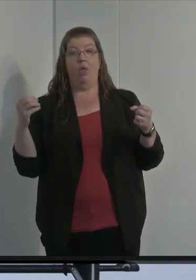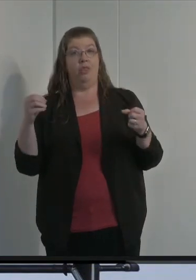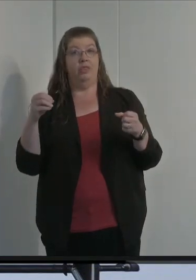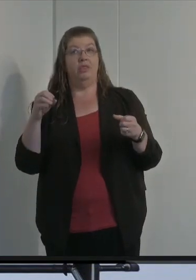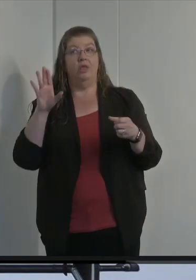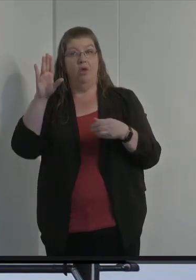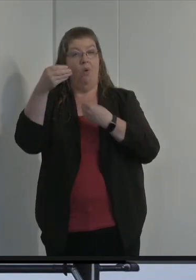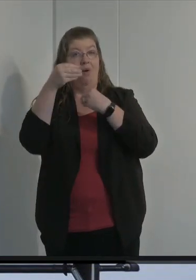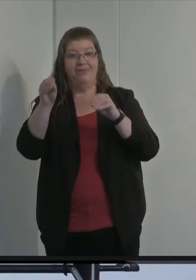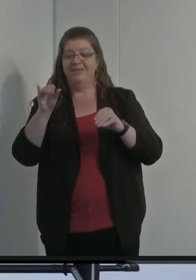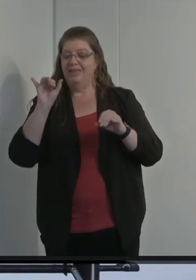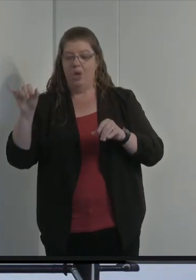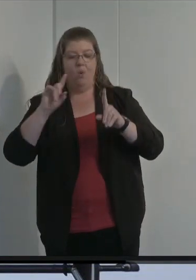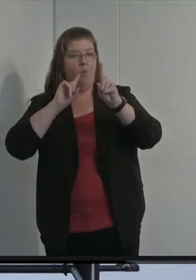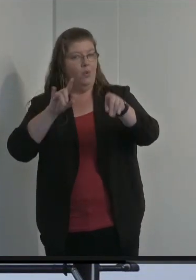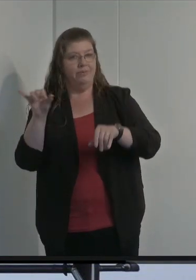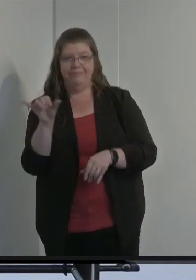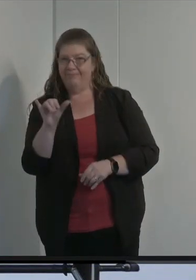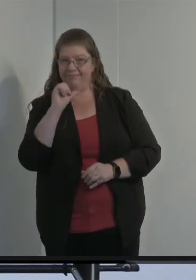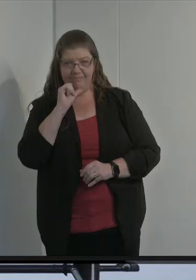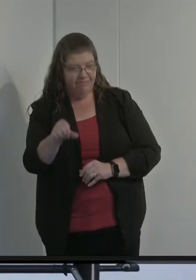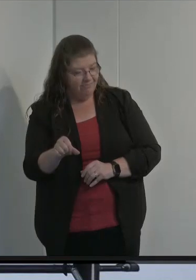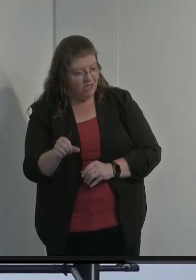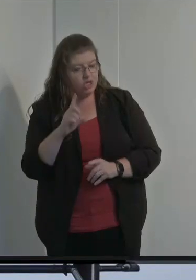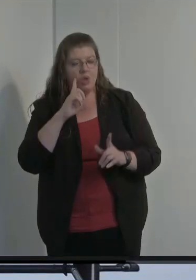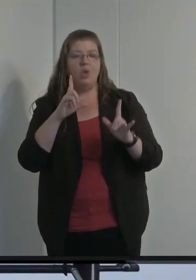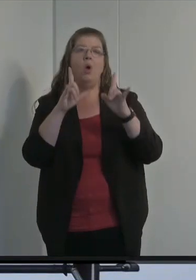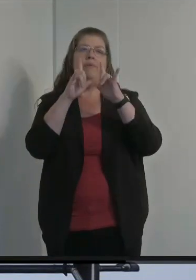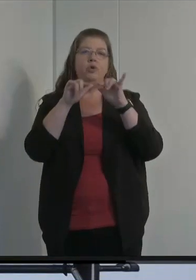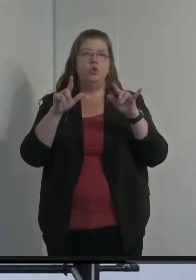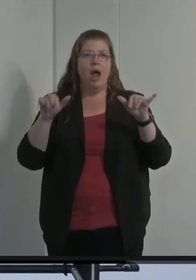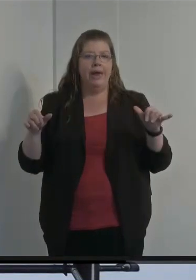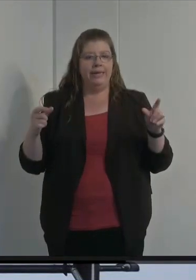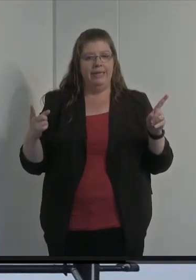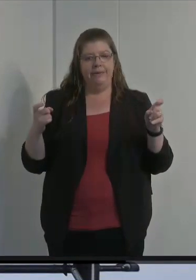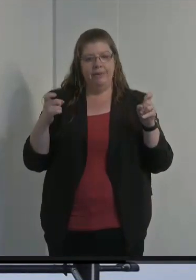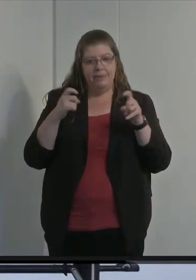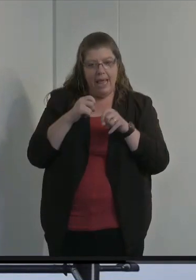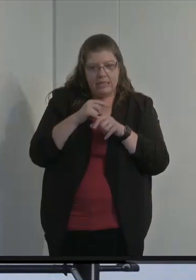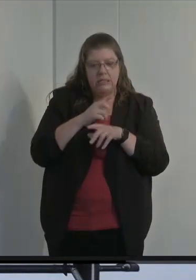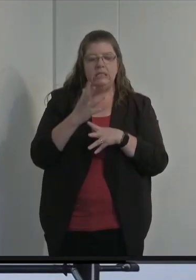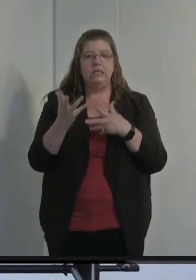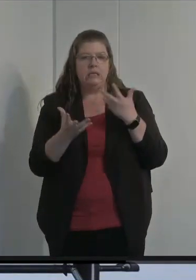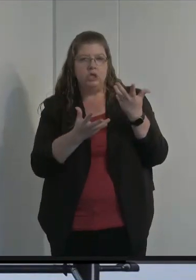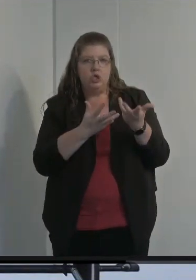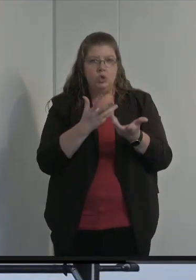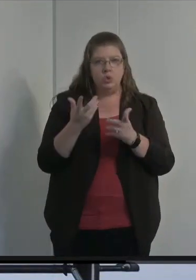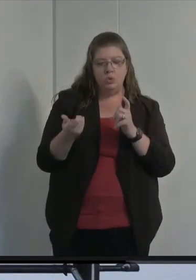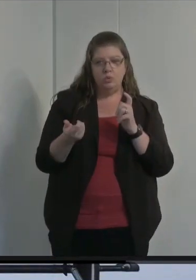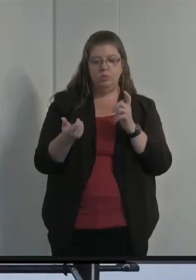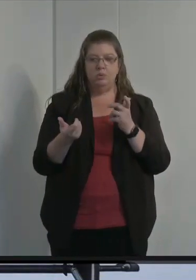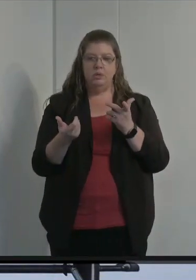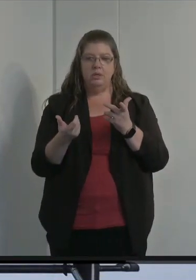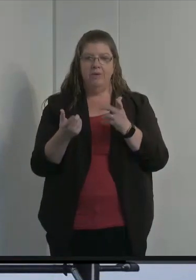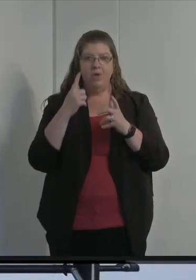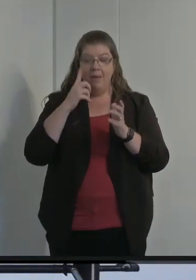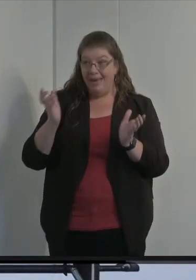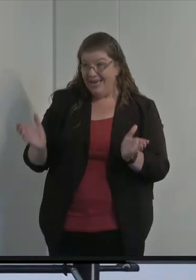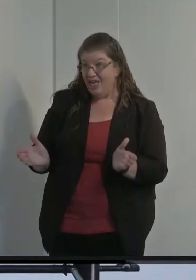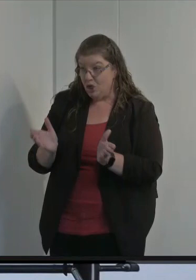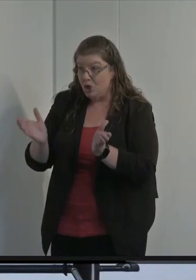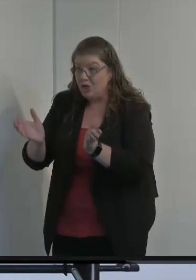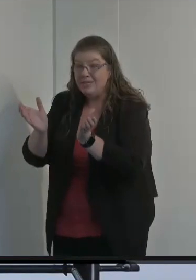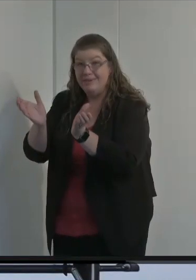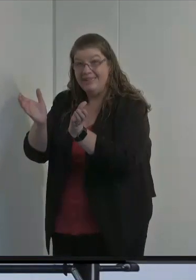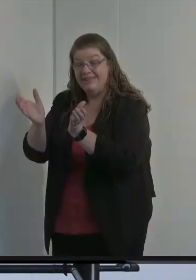order standard either. So there are a variety of complexities to turning this from an encouragement